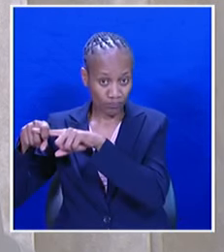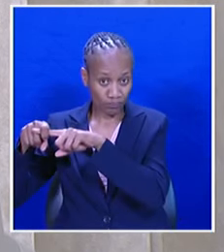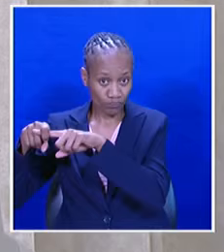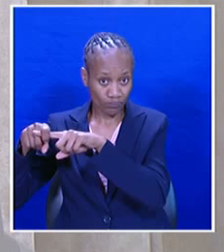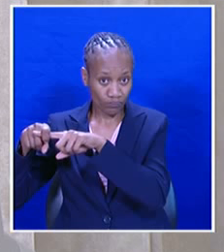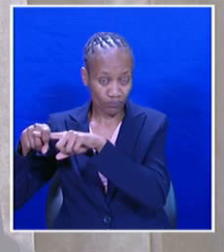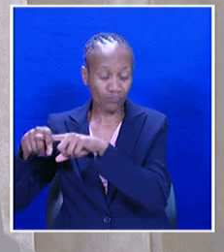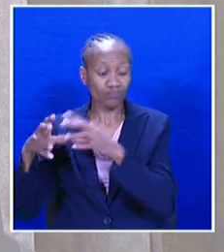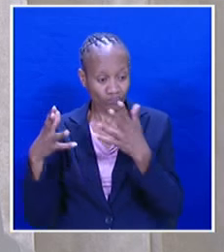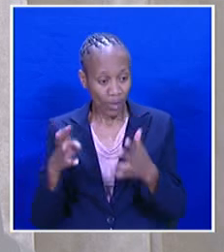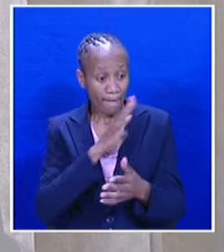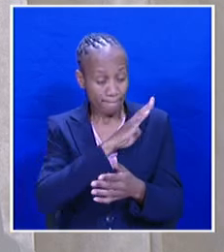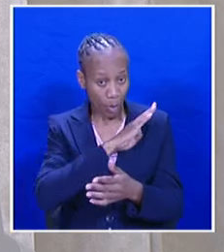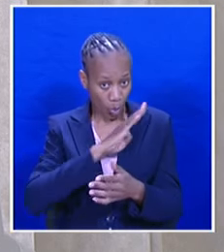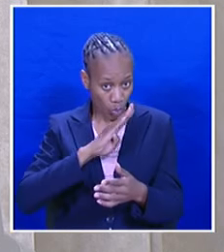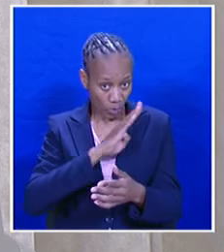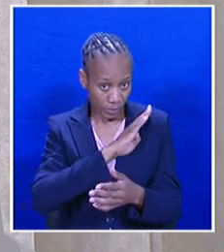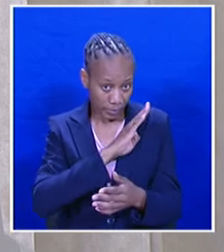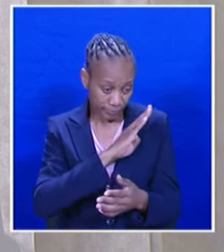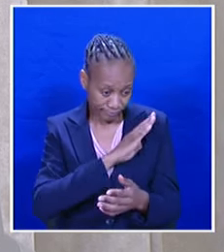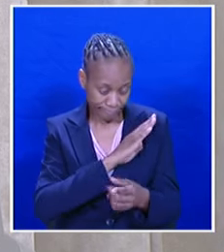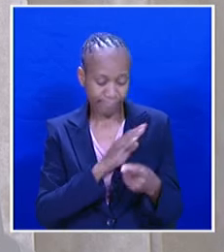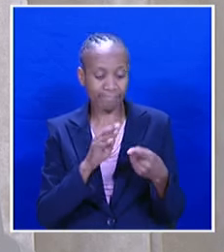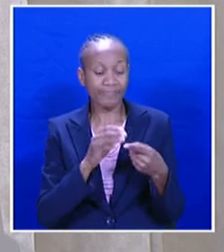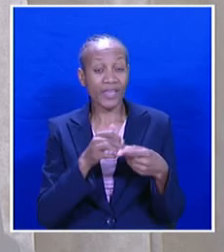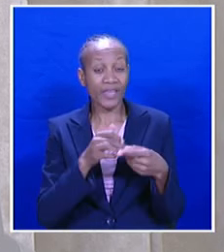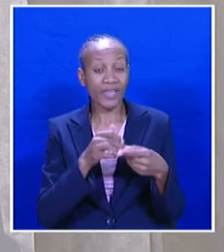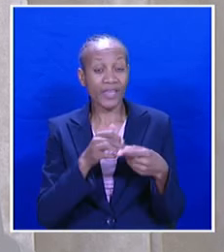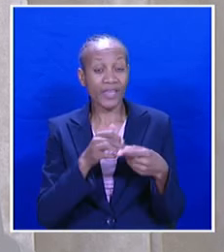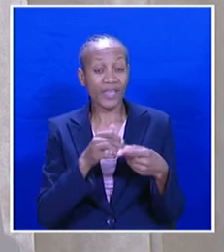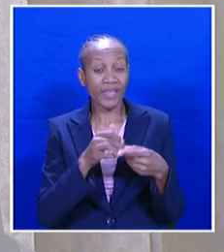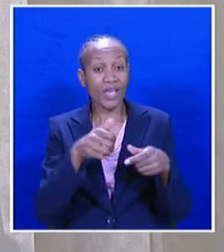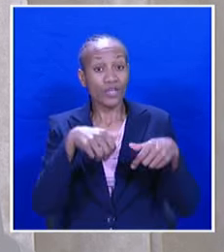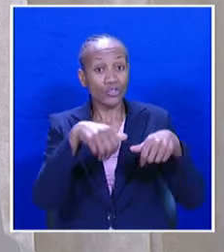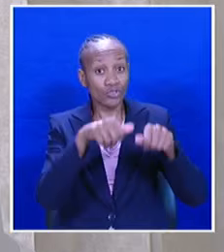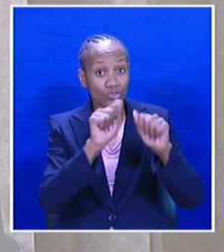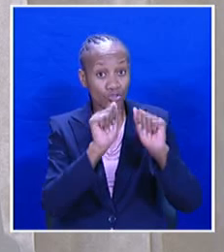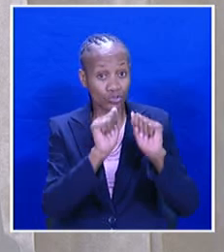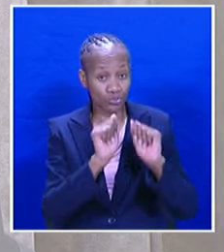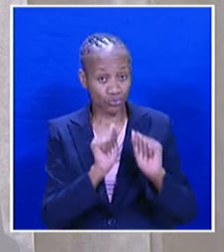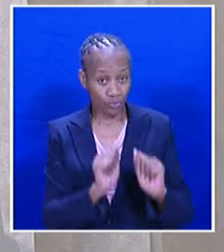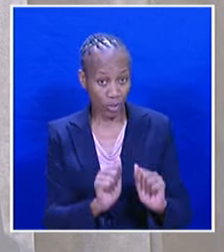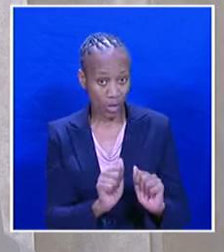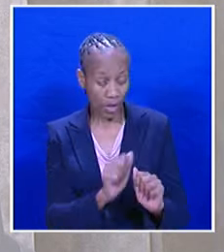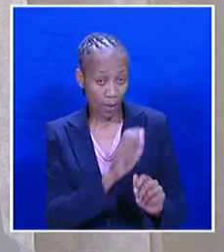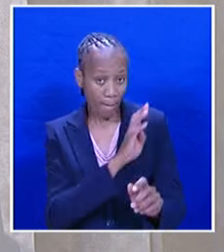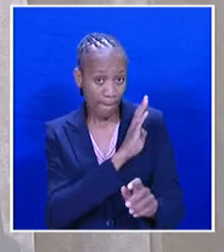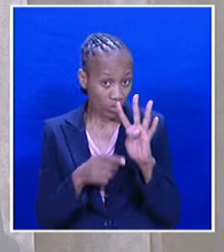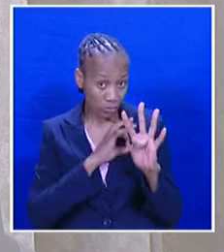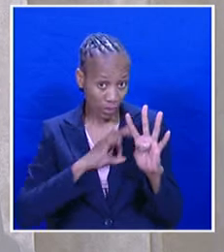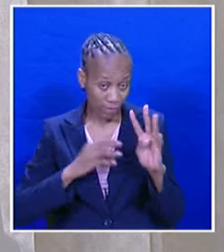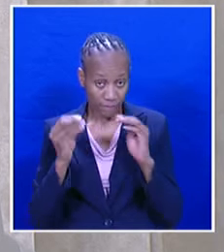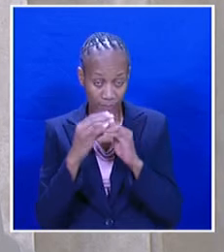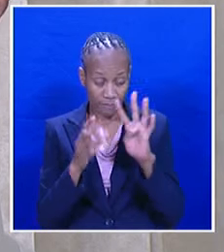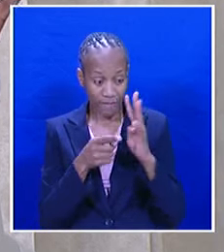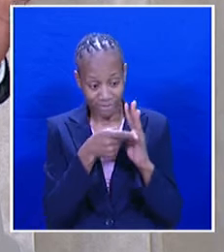chairperson of the board communicated that to them, that they were requested to be